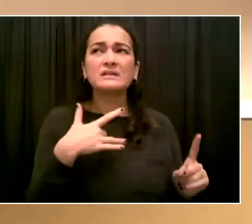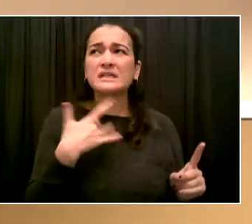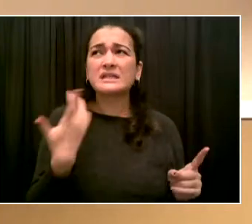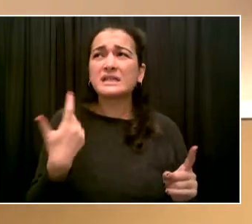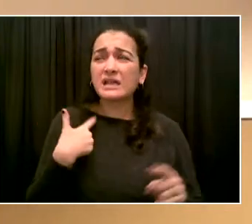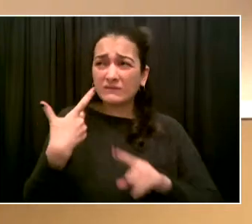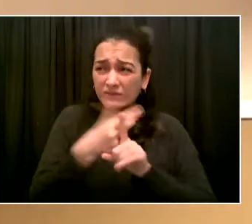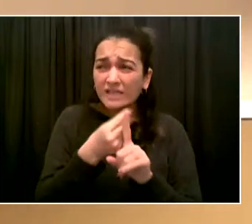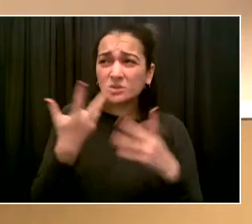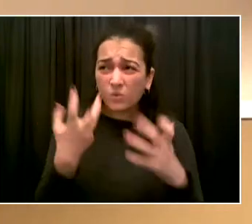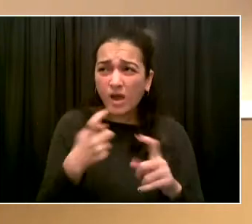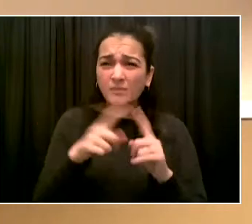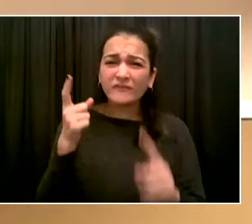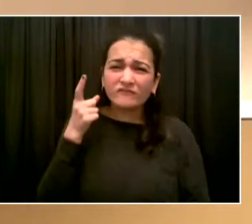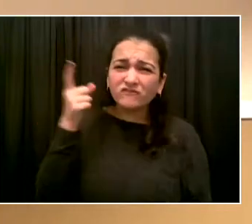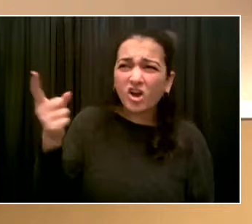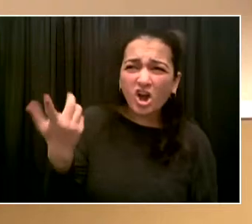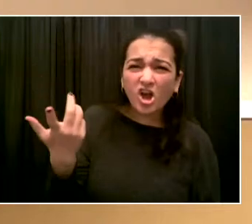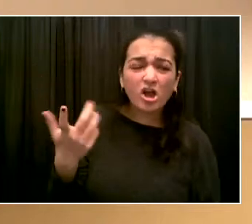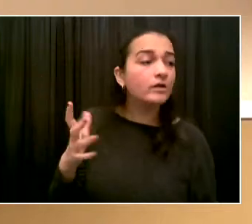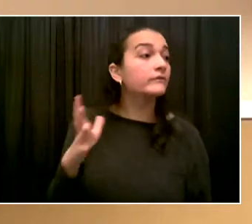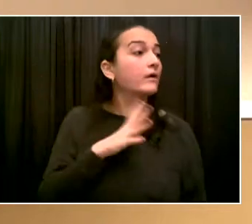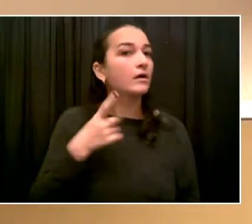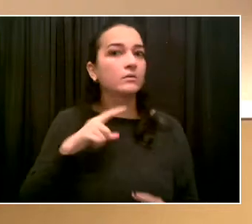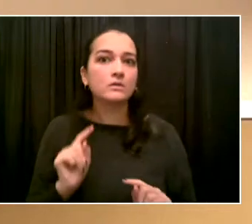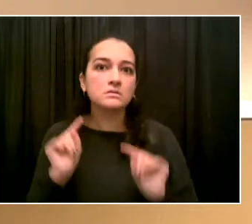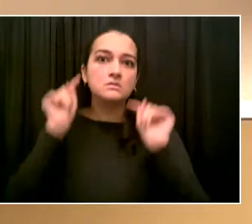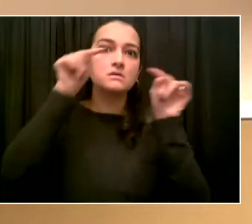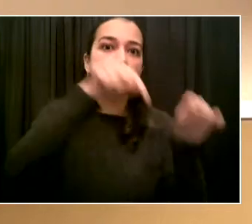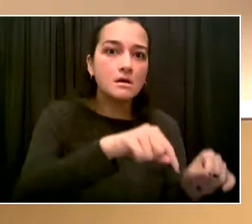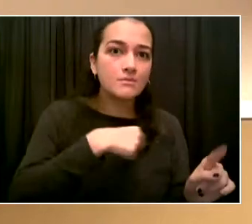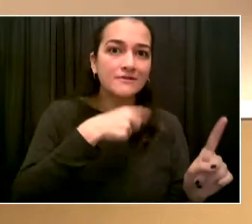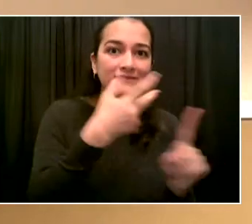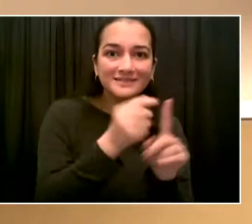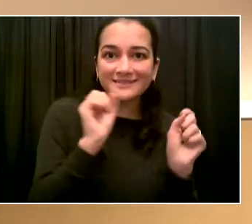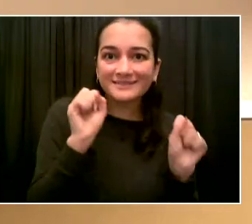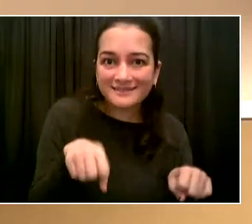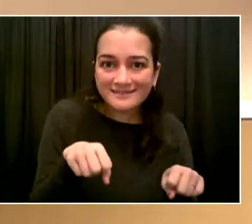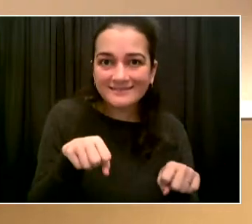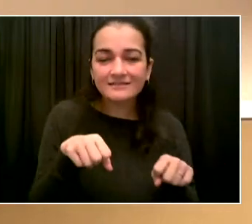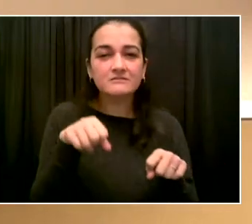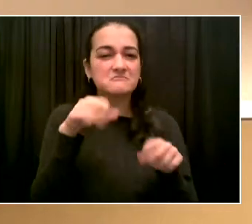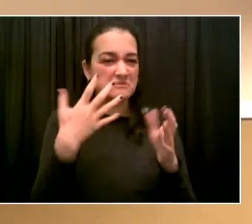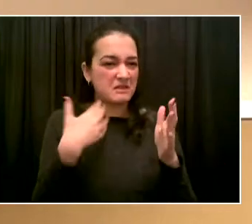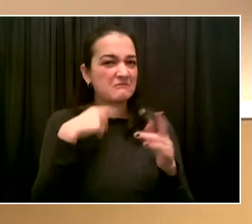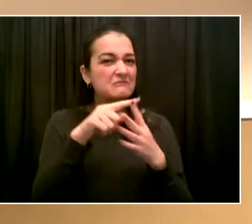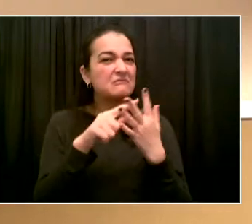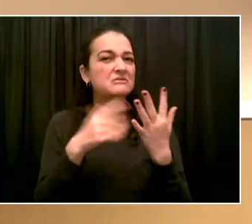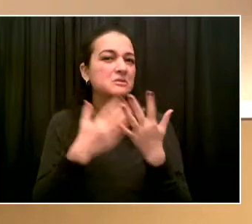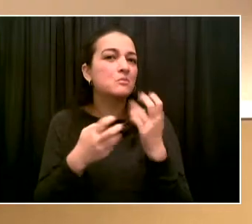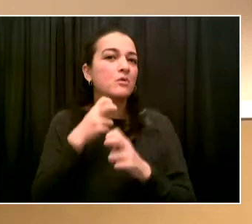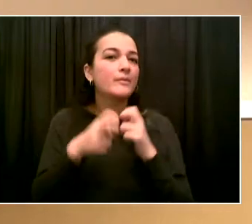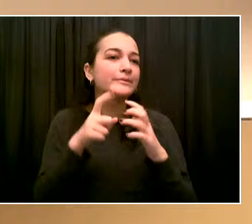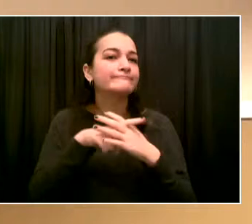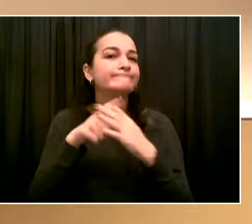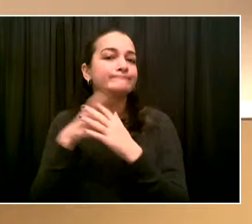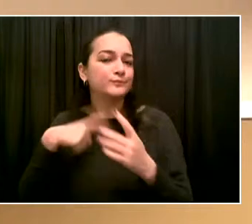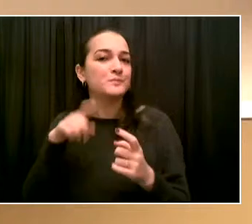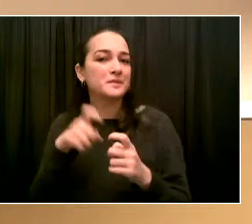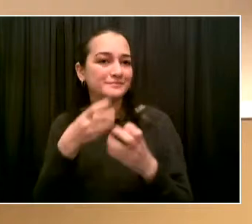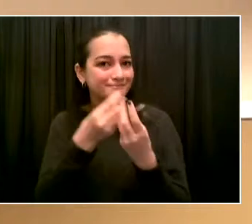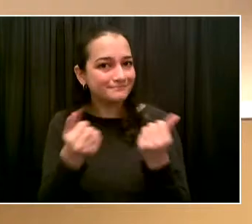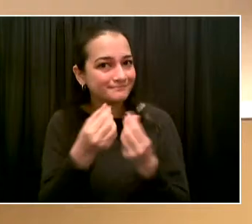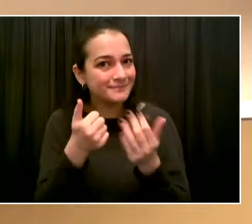building vaccine confidence. We do this by working with faith leaders, with community-based organizations. My team goes out and